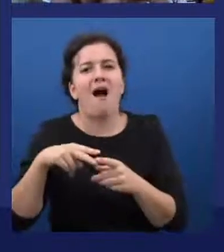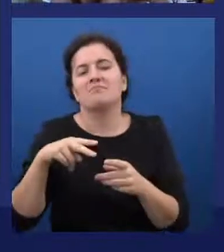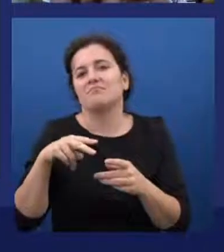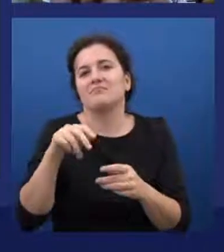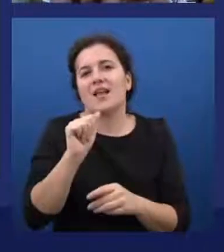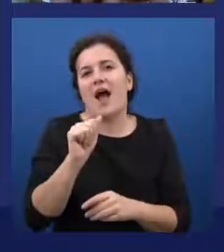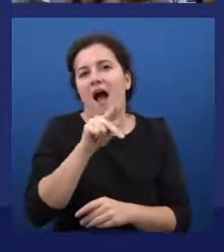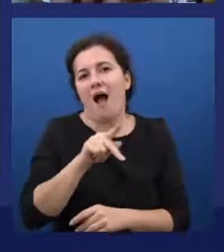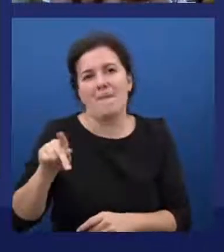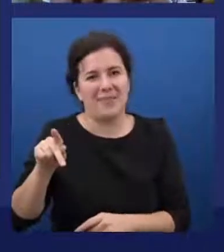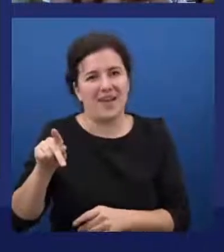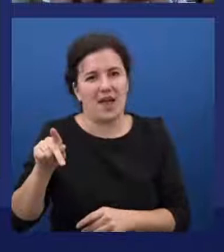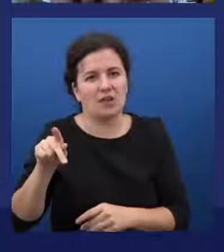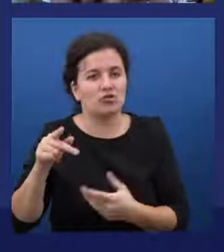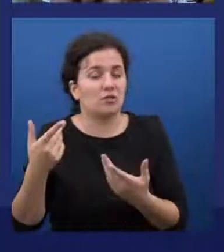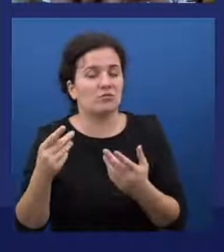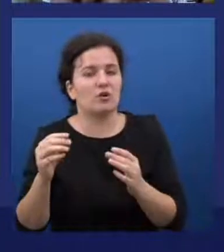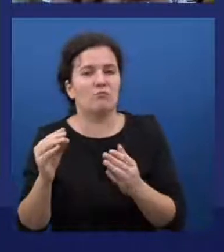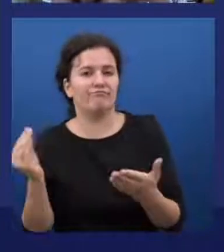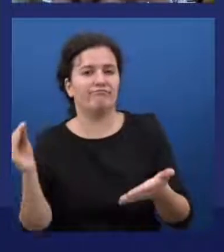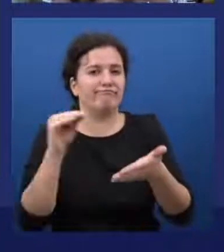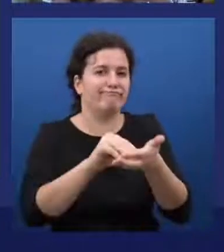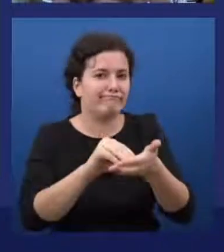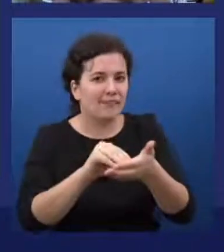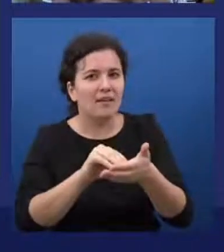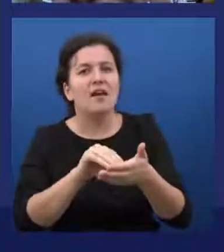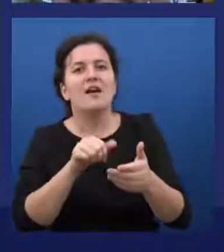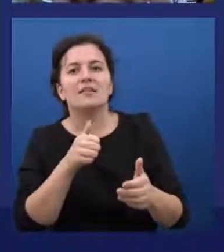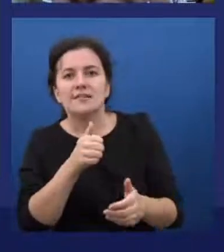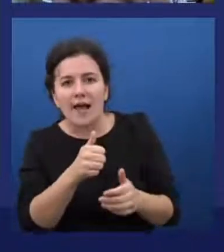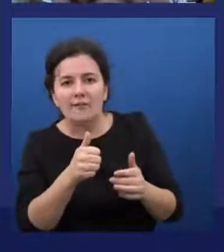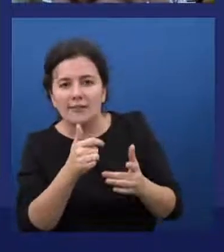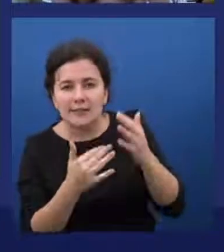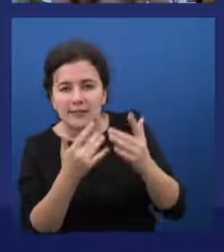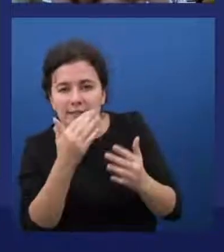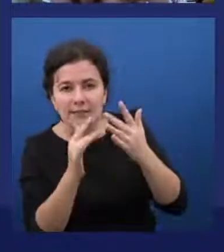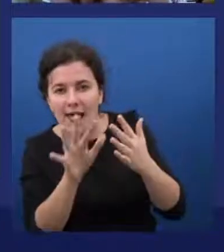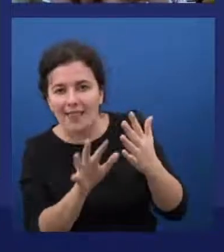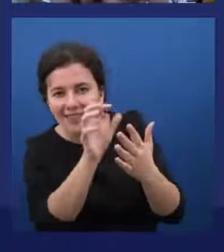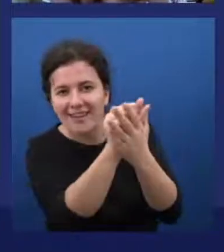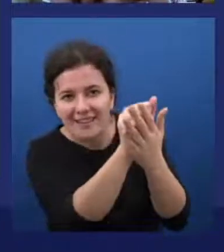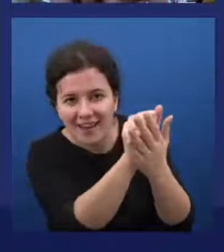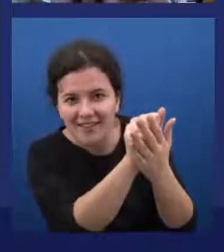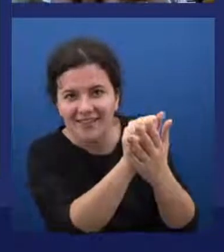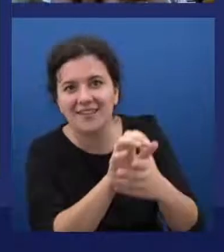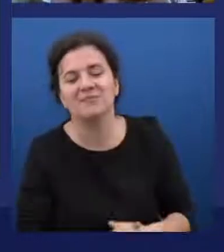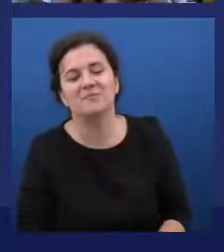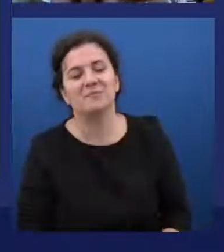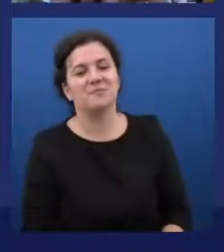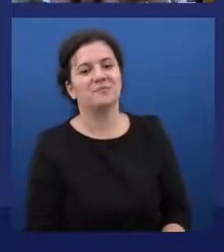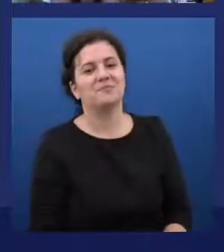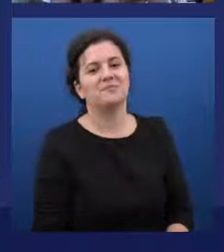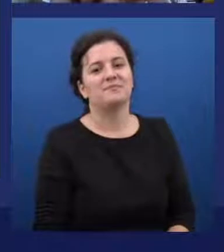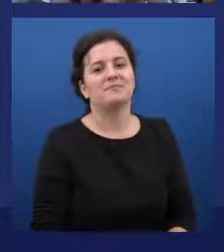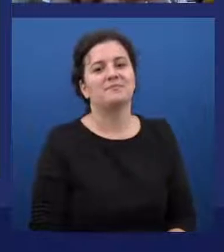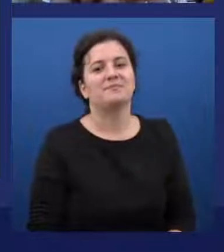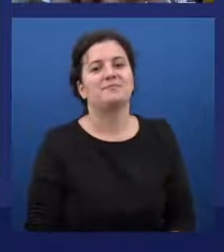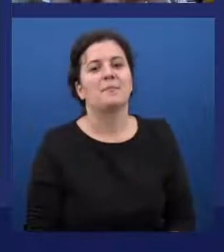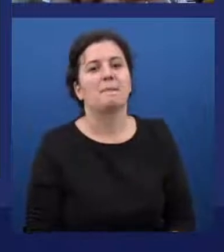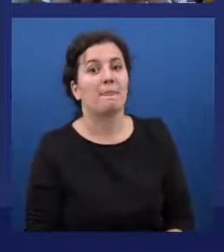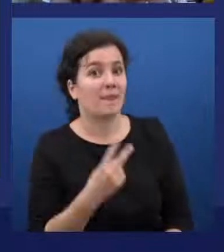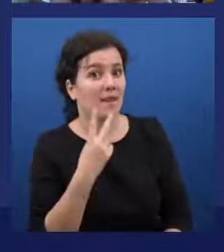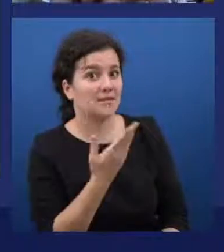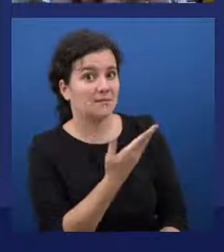the main method I'm using here, detect entire series, and it's running asynchronously.